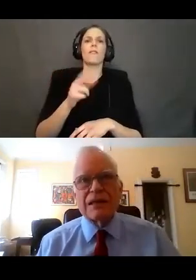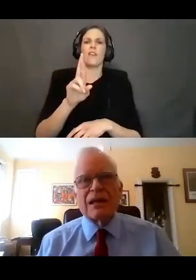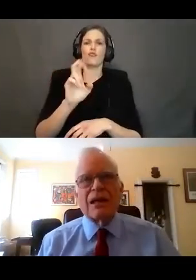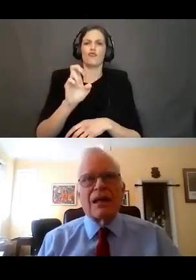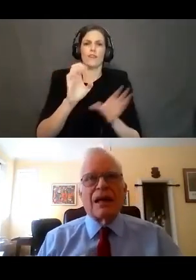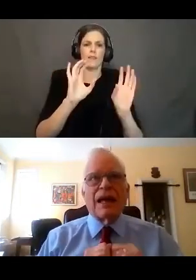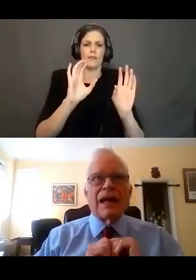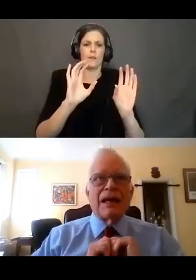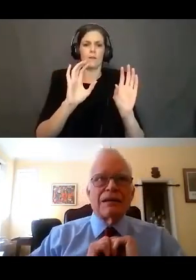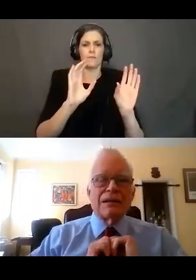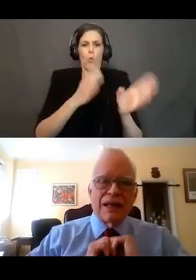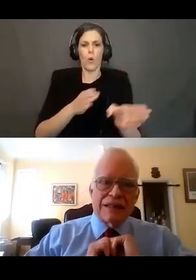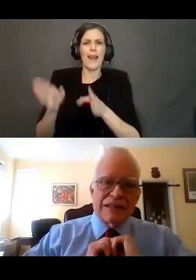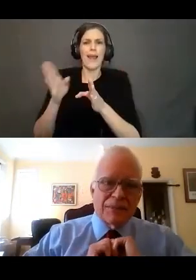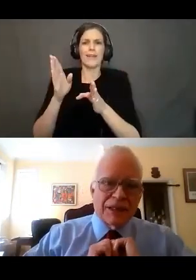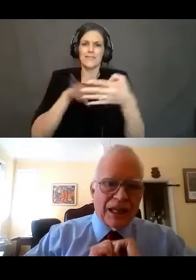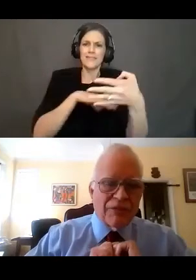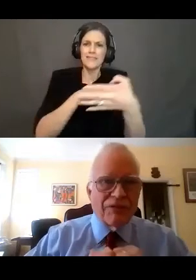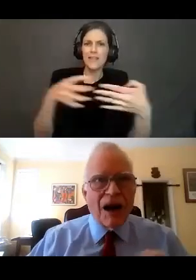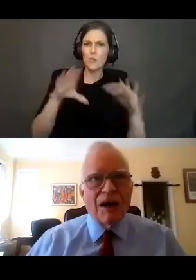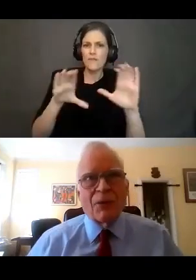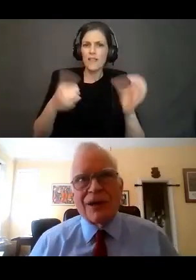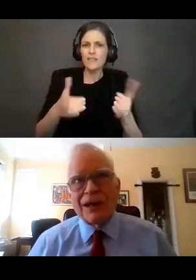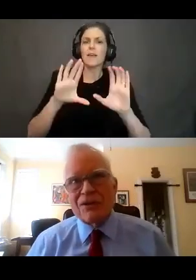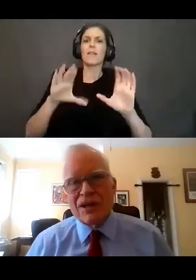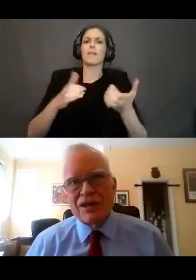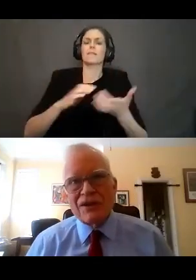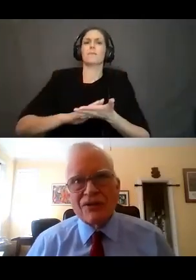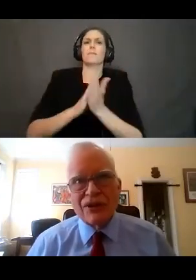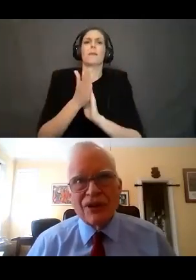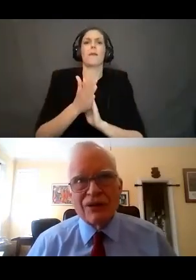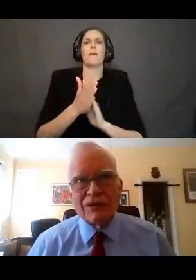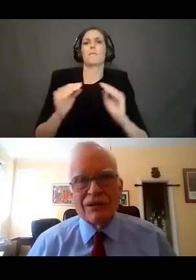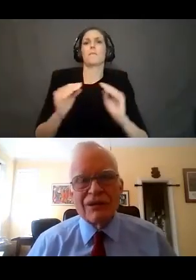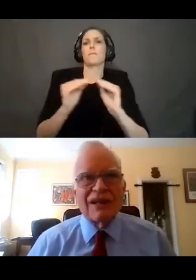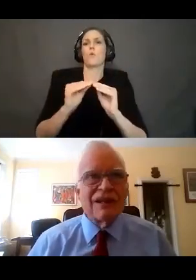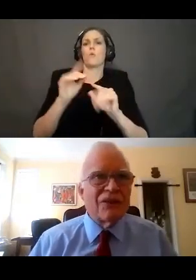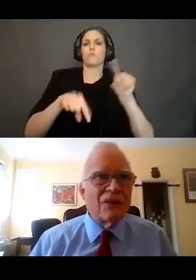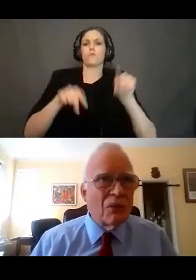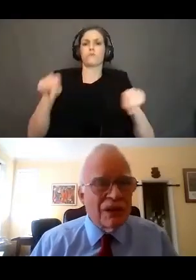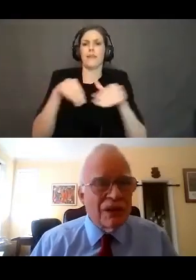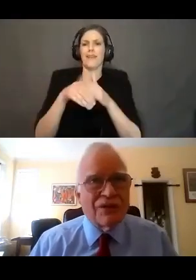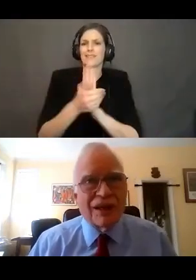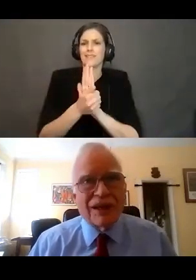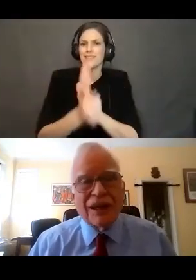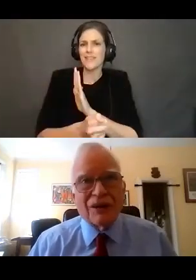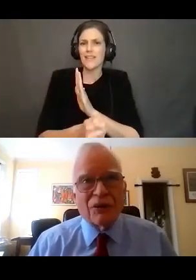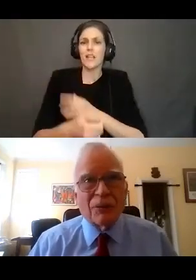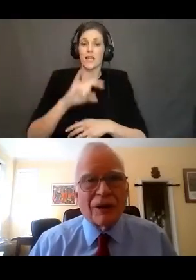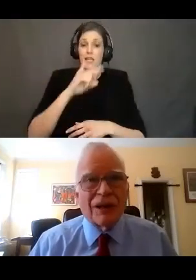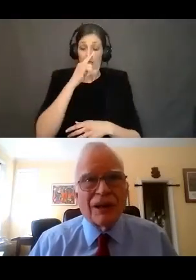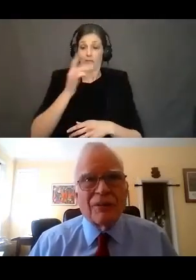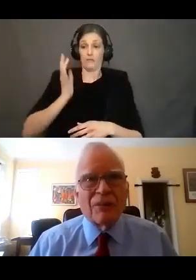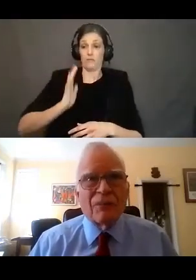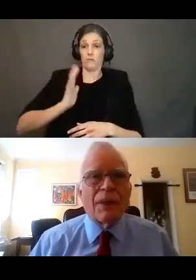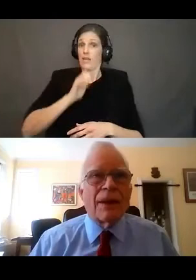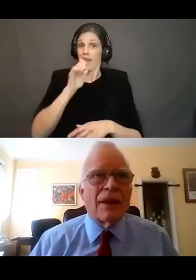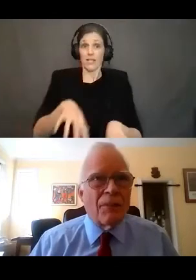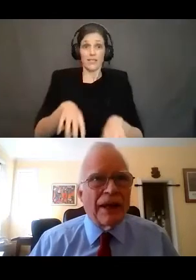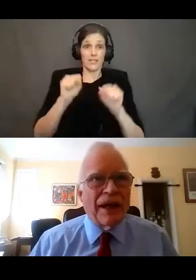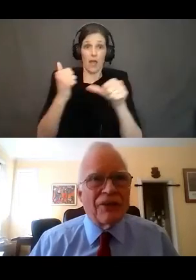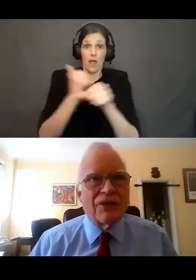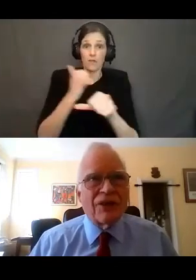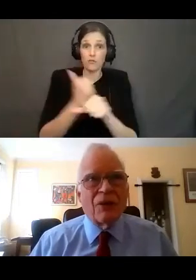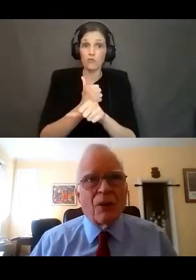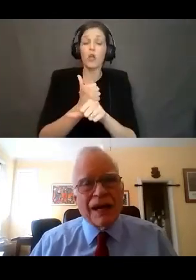classes. And classes became far more heterogeneous in skill. Kids who wouldn't have taken algebra in